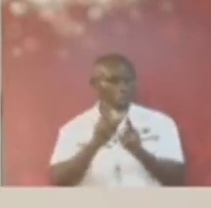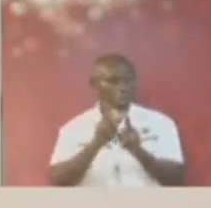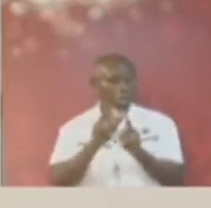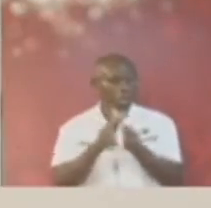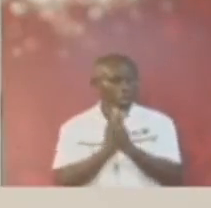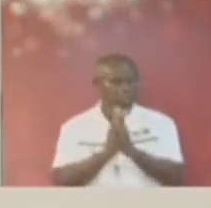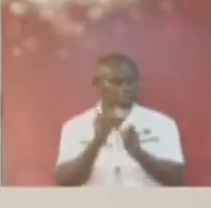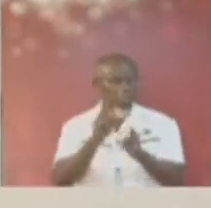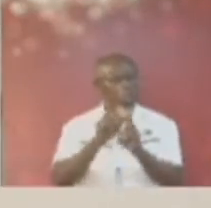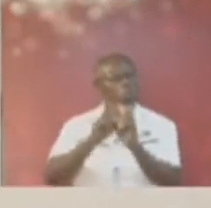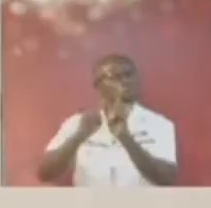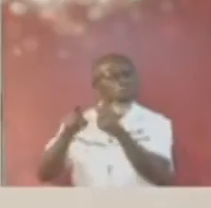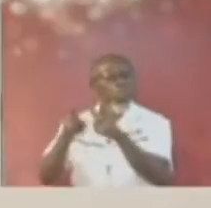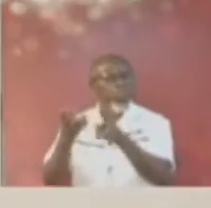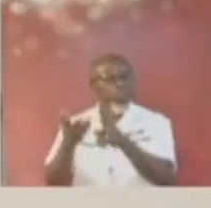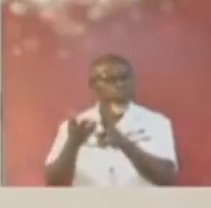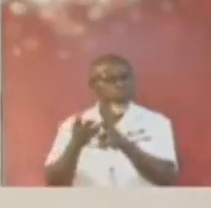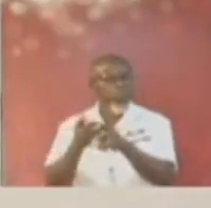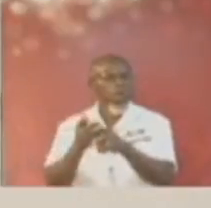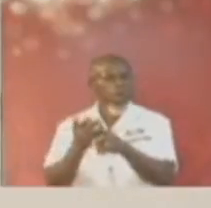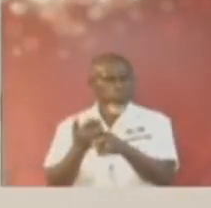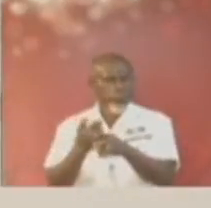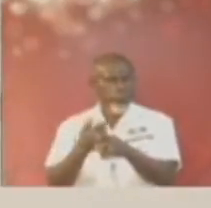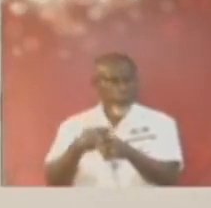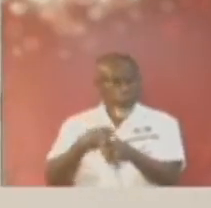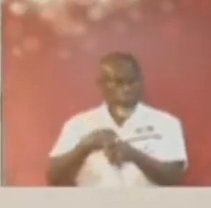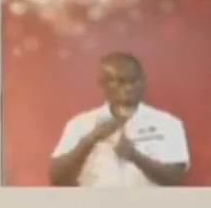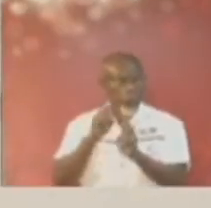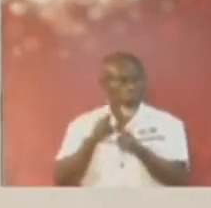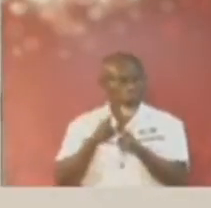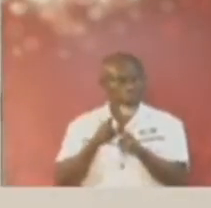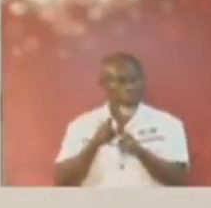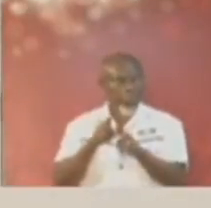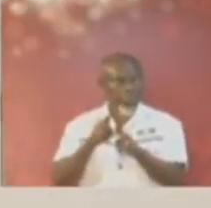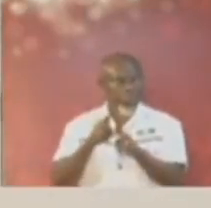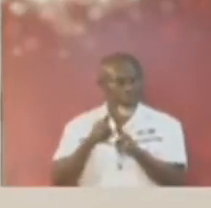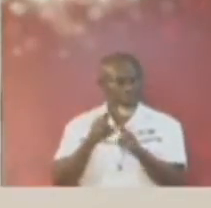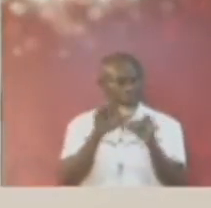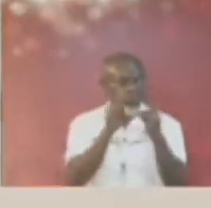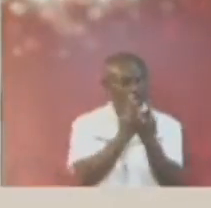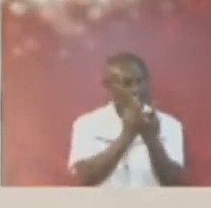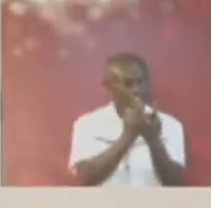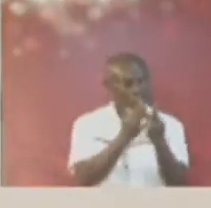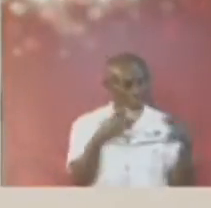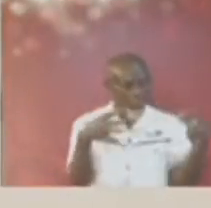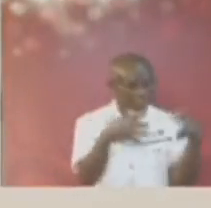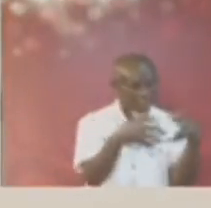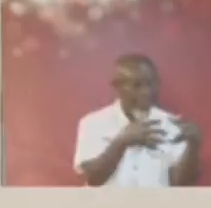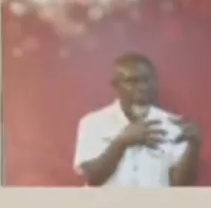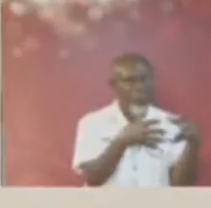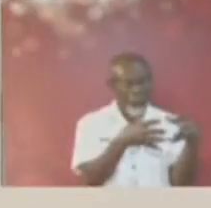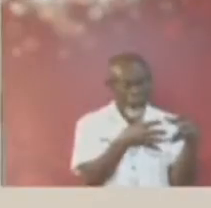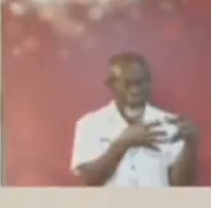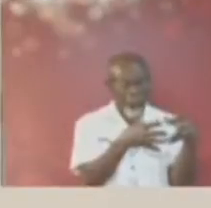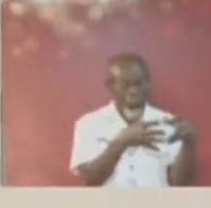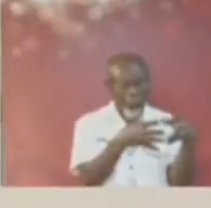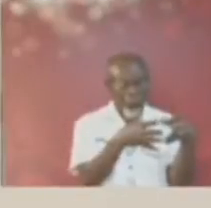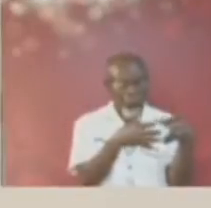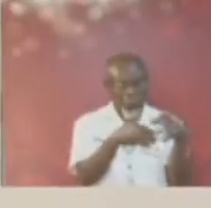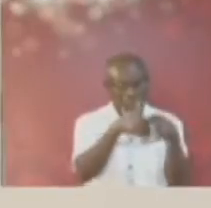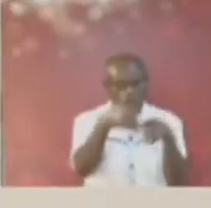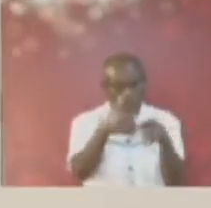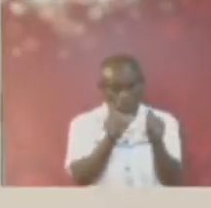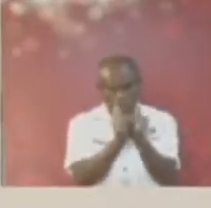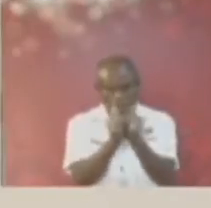you've interacted with over the previous 14 days. That moving around, as much as we'd like to do it, we still want to